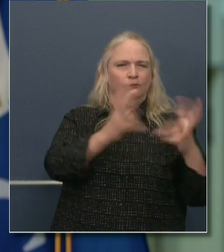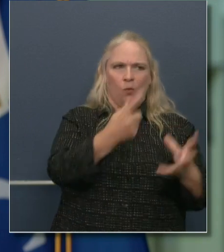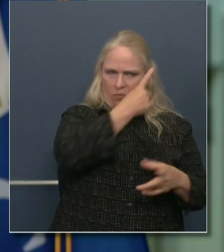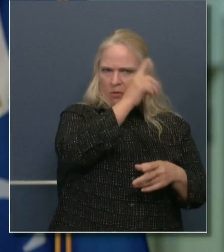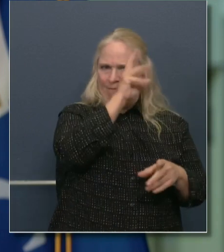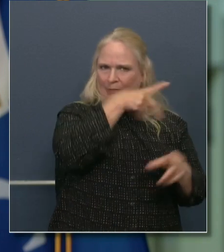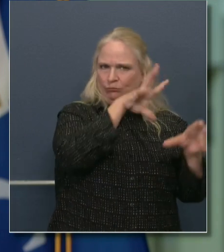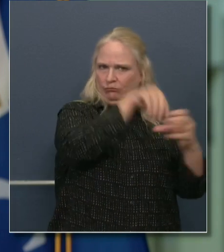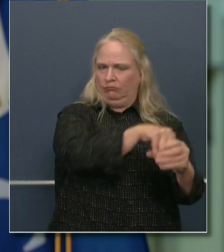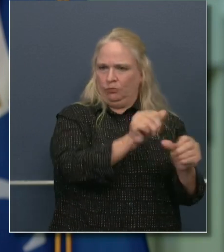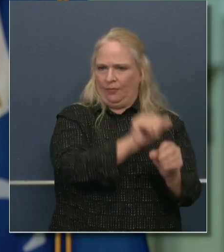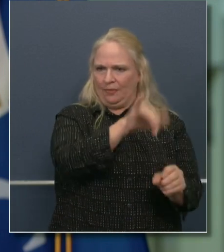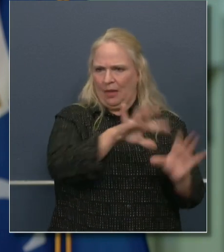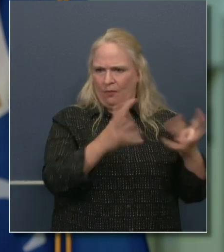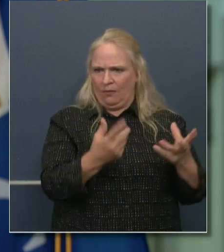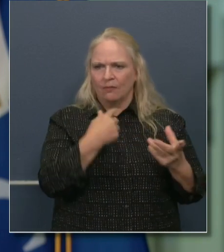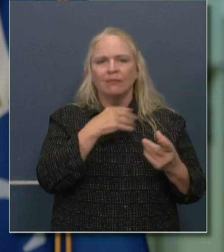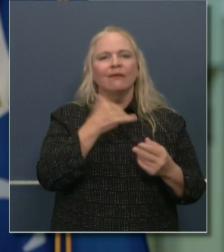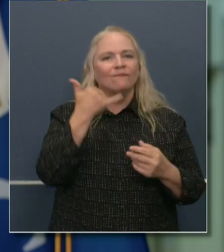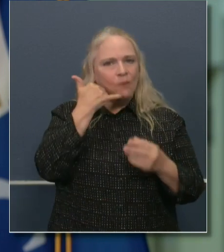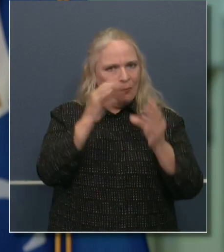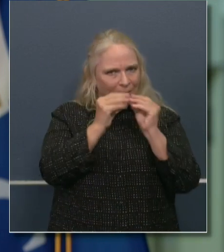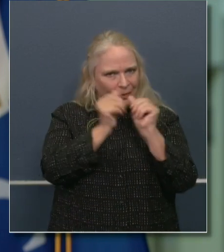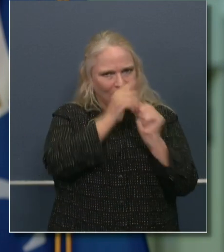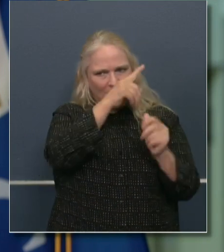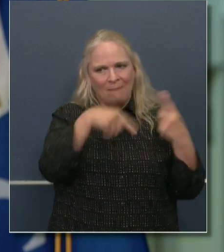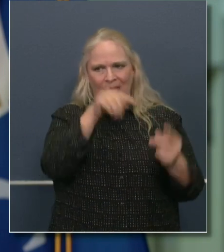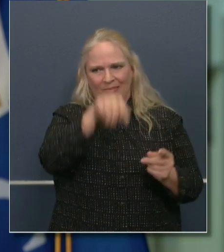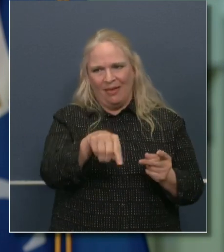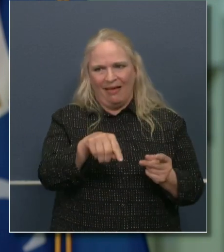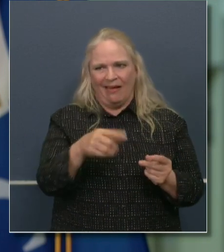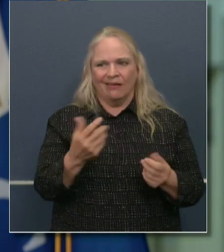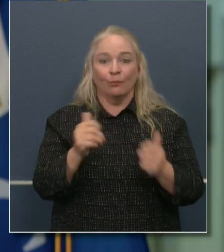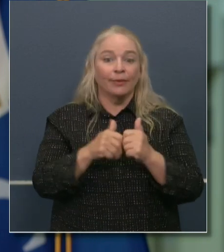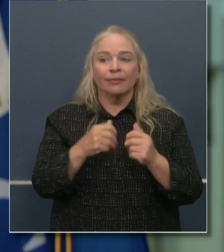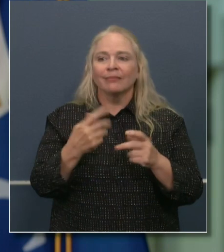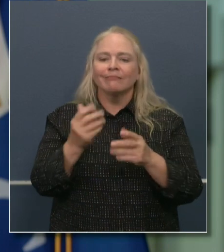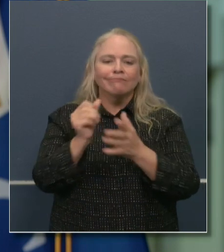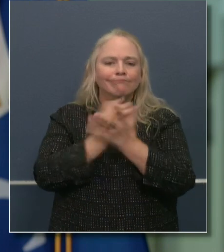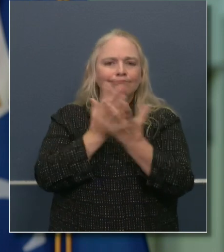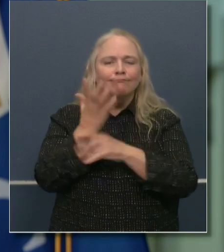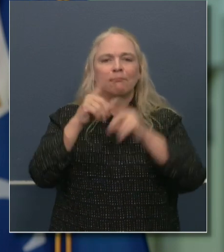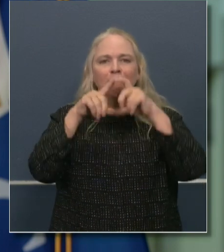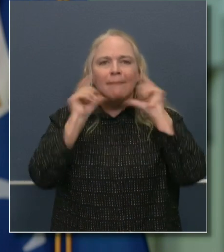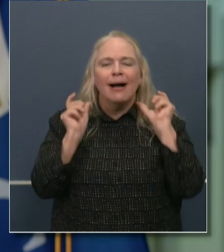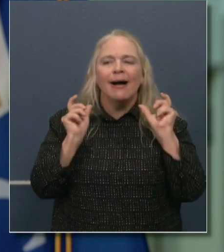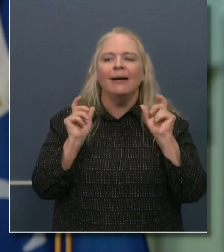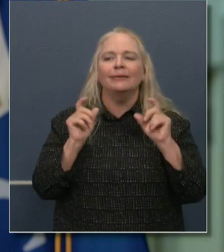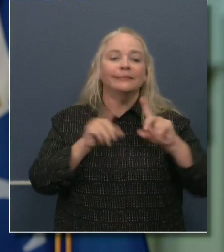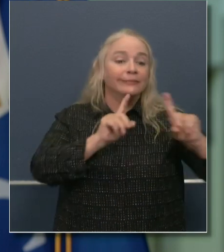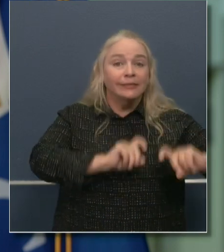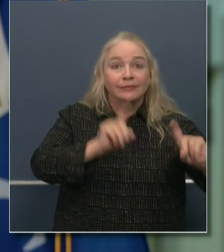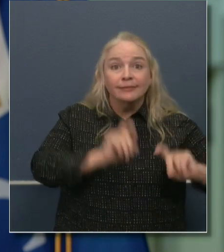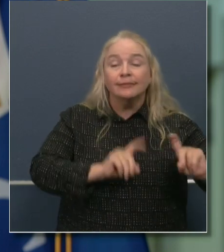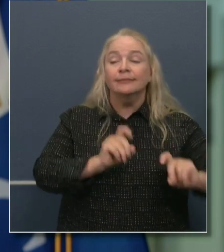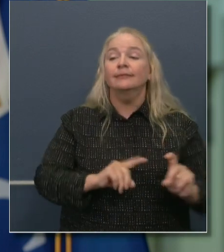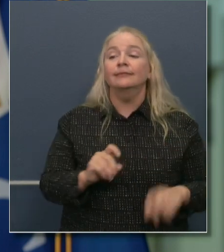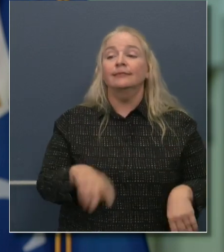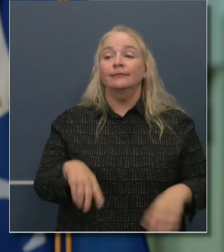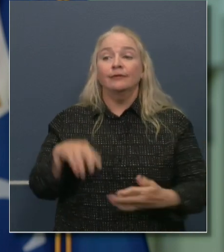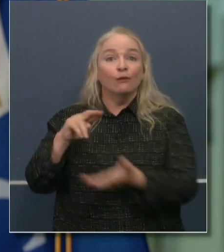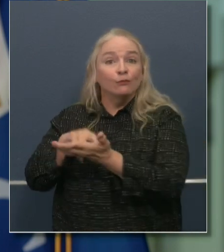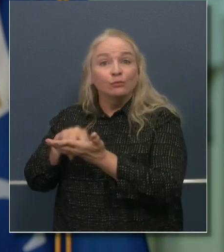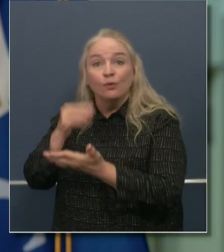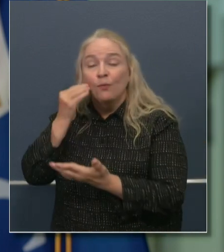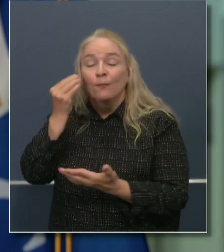them as it relates to PPE issues, testing issues, skilled nursing facility issues related to opening